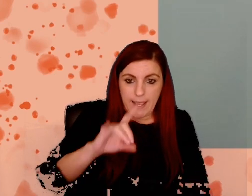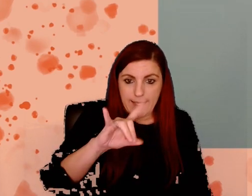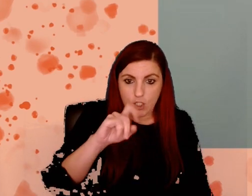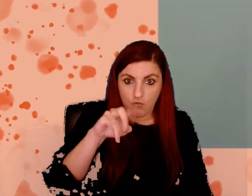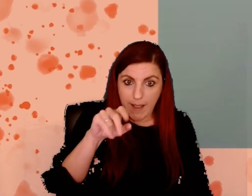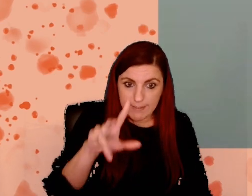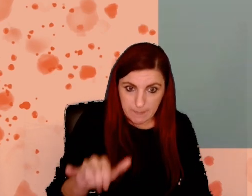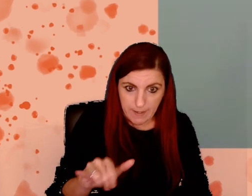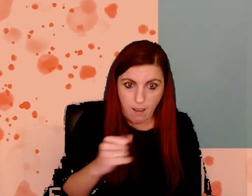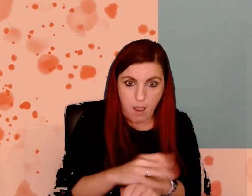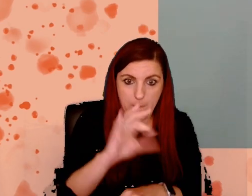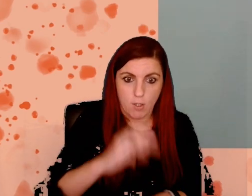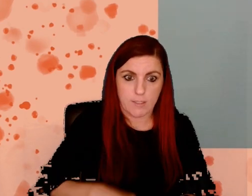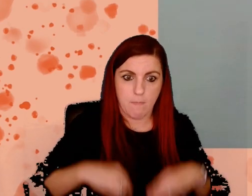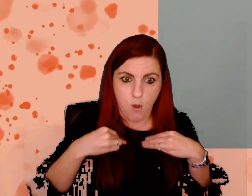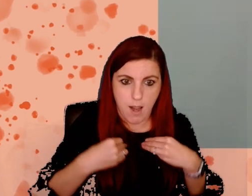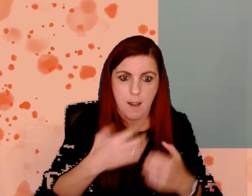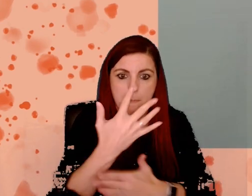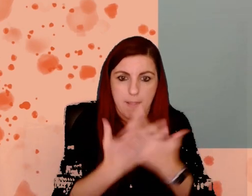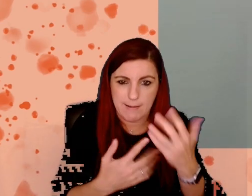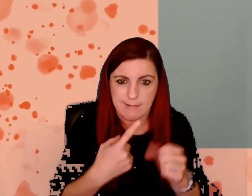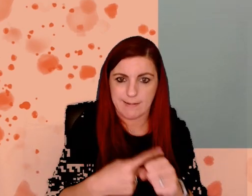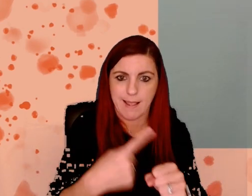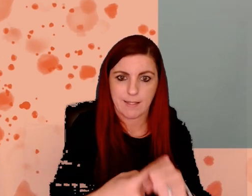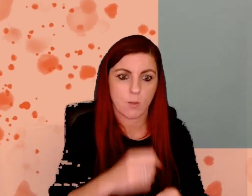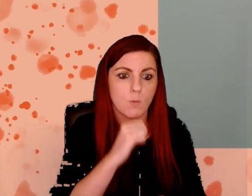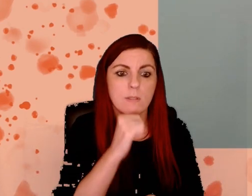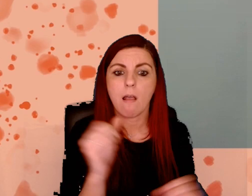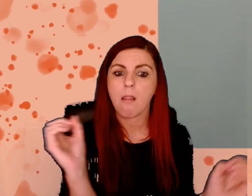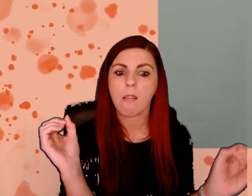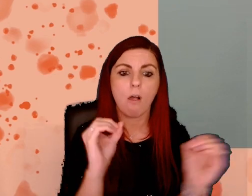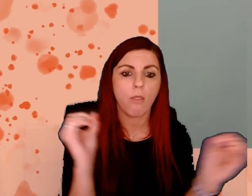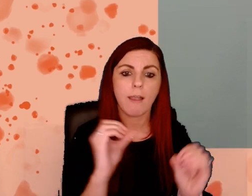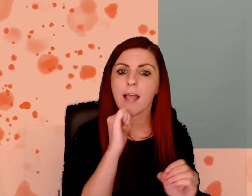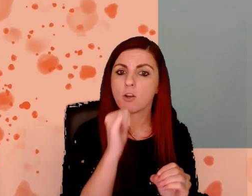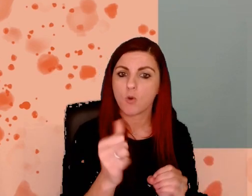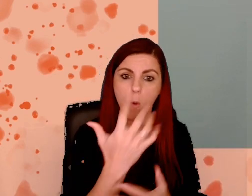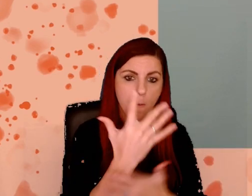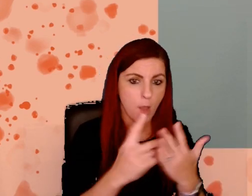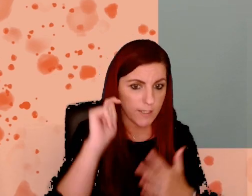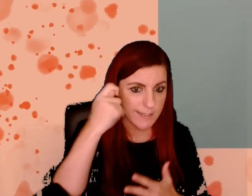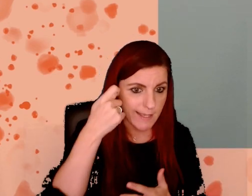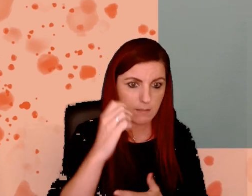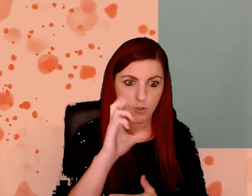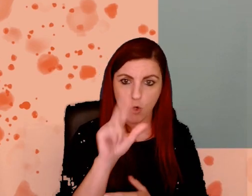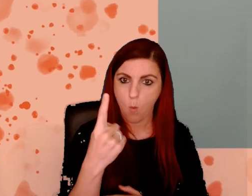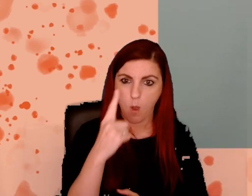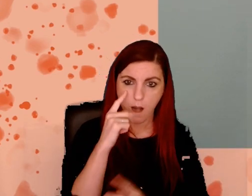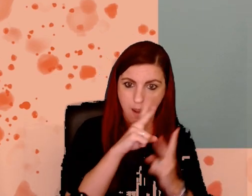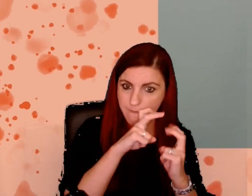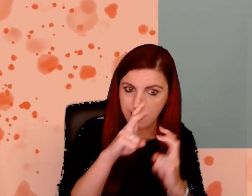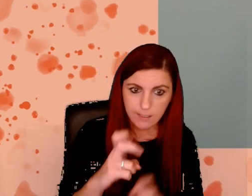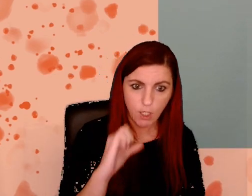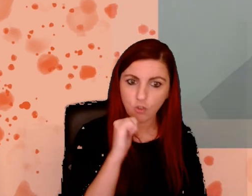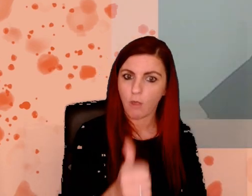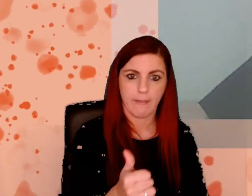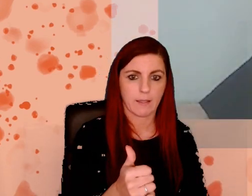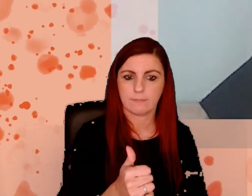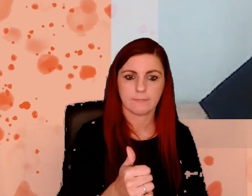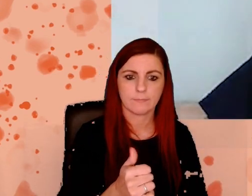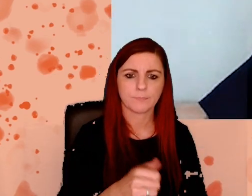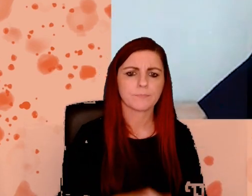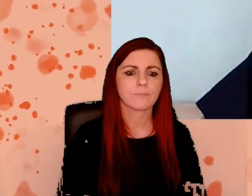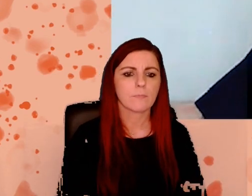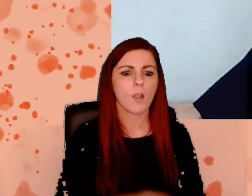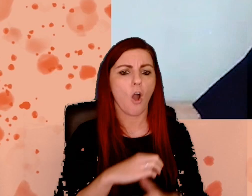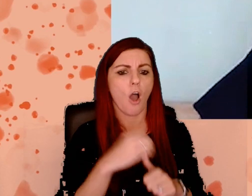Monday morning. Got a hemorrhage again. There was still nothing. I still had no blood test. Nobody investigated it. Nothing.